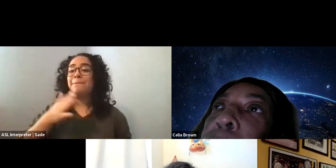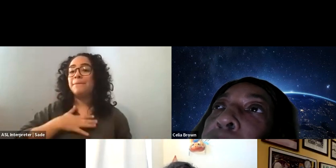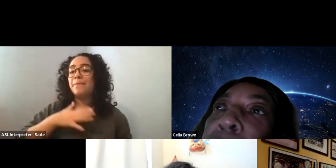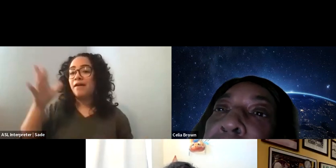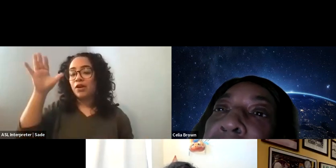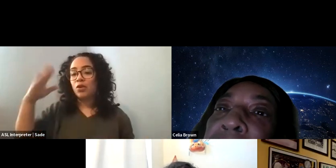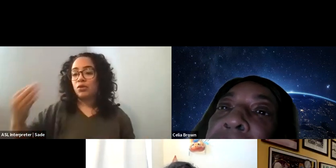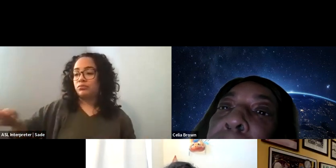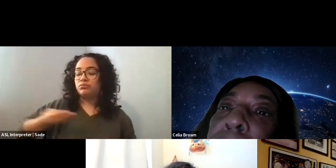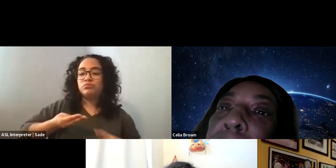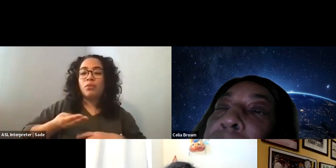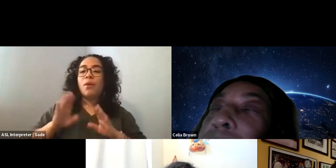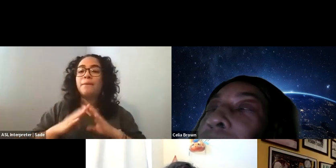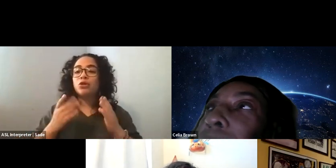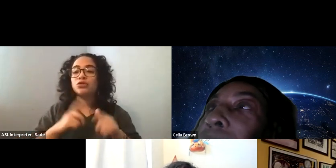know, Martin Luther King,